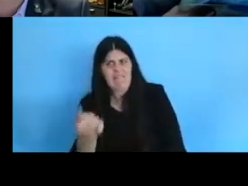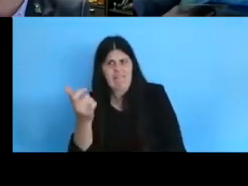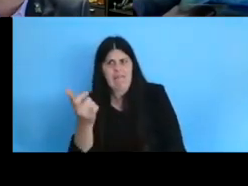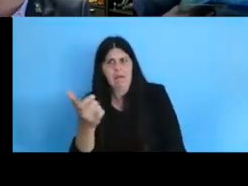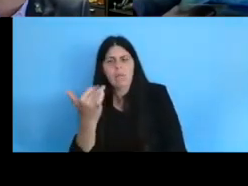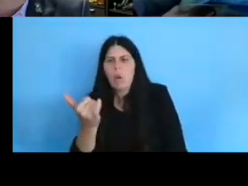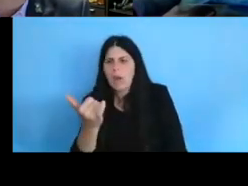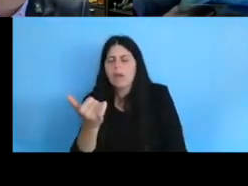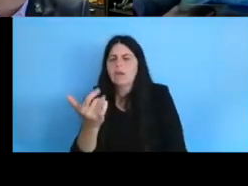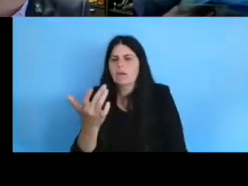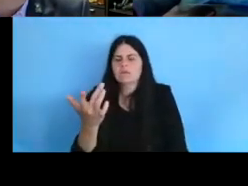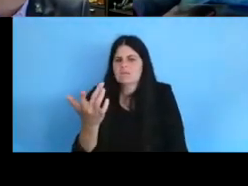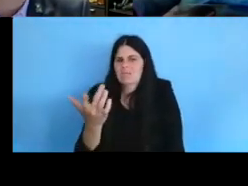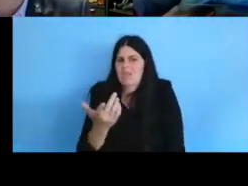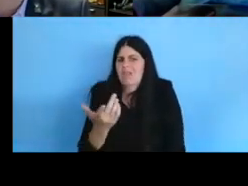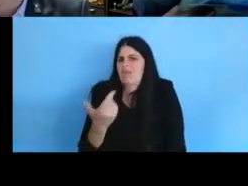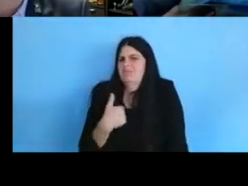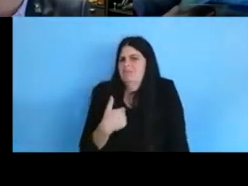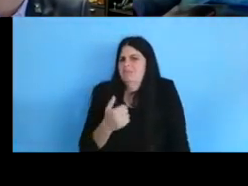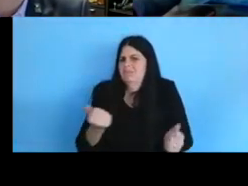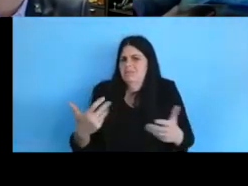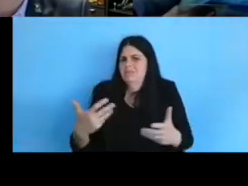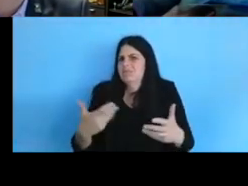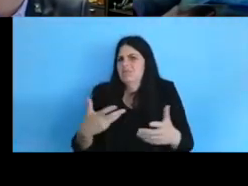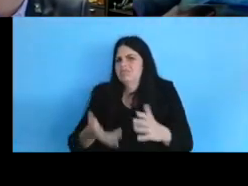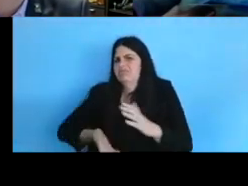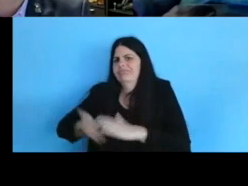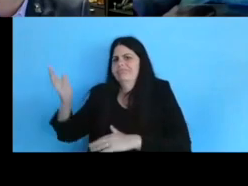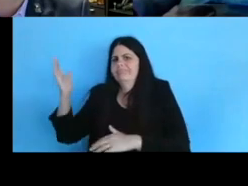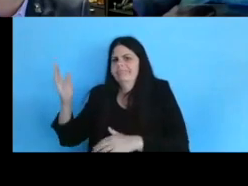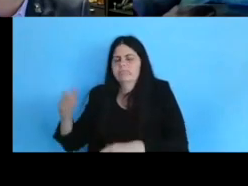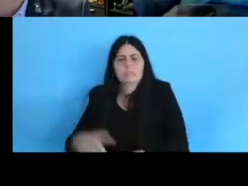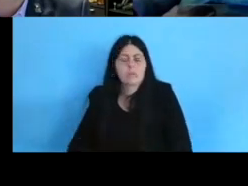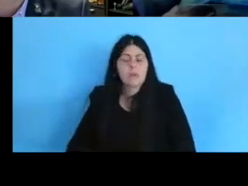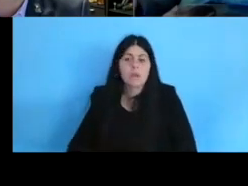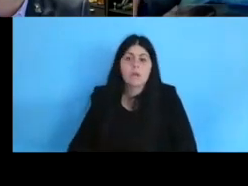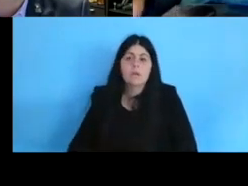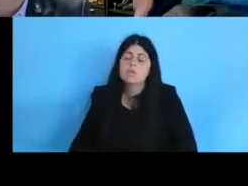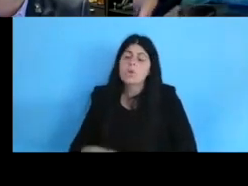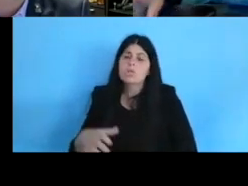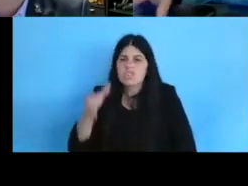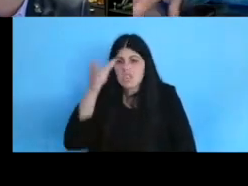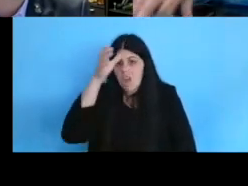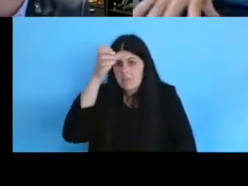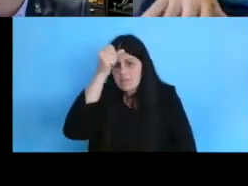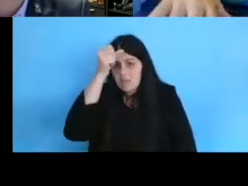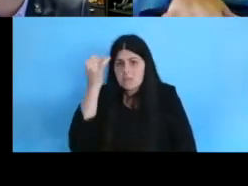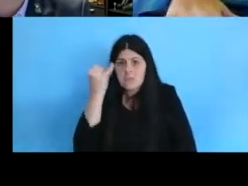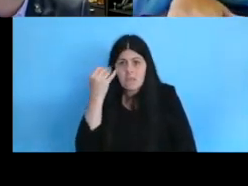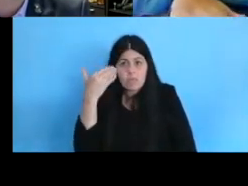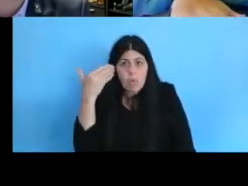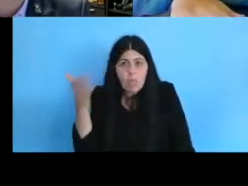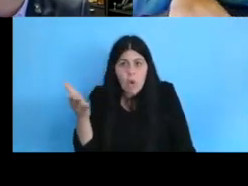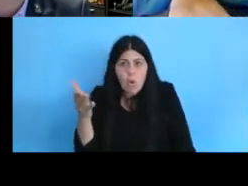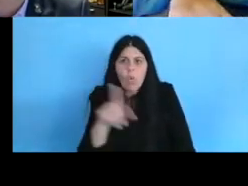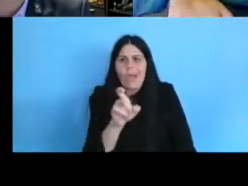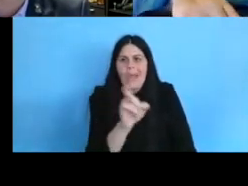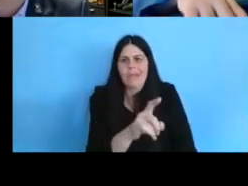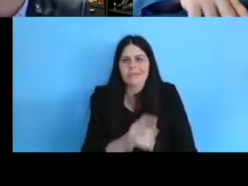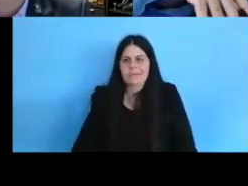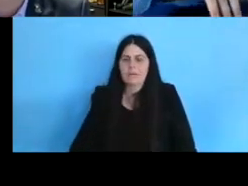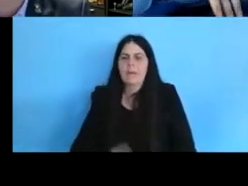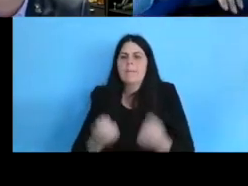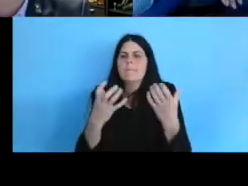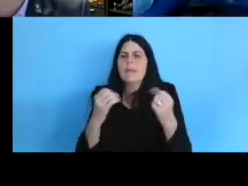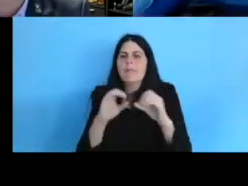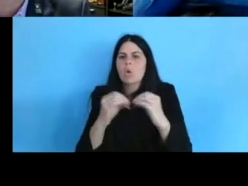description. So a lot of times, if you look at just common sense, if you don't know, then ask. So there's a lot of organizations